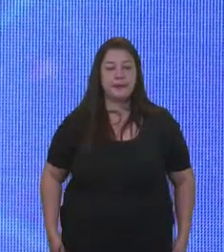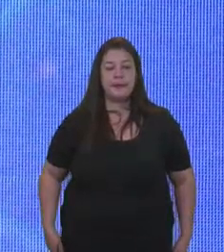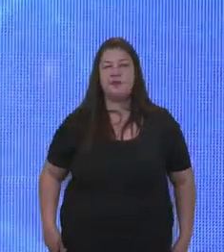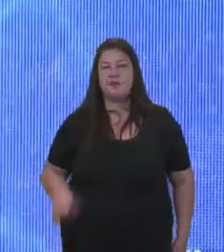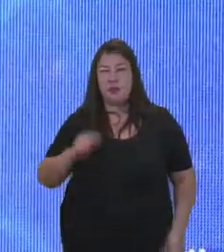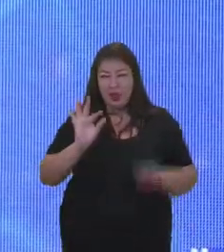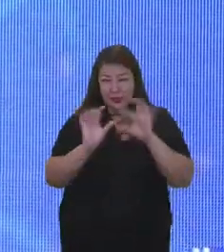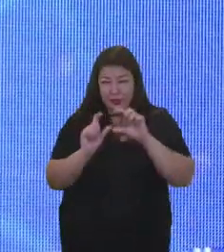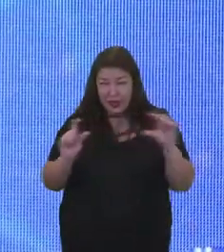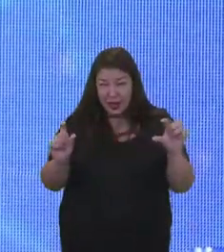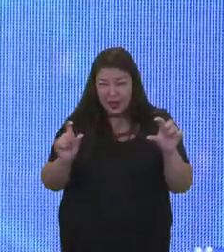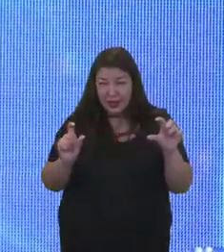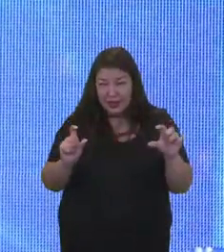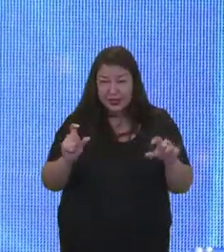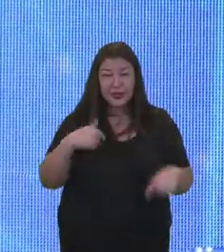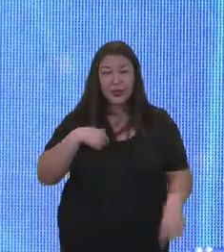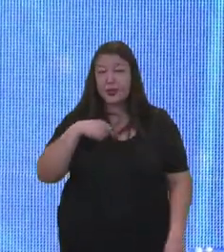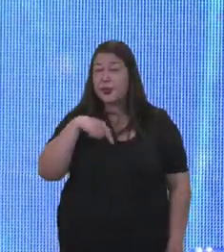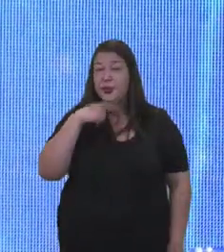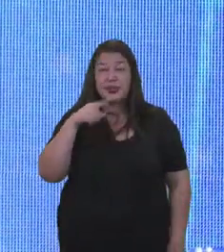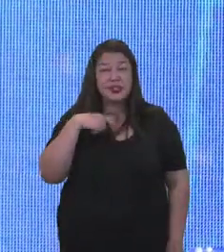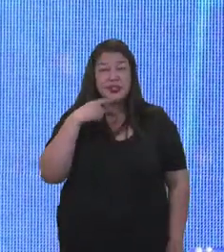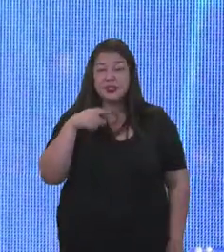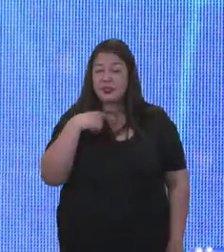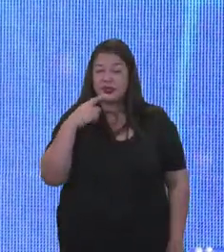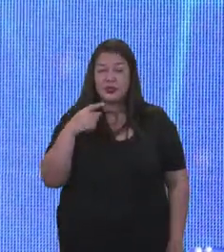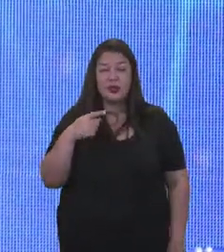One phrase. I can't. I don't manage to.